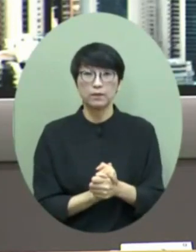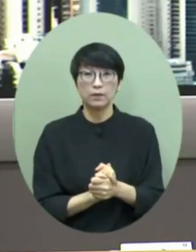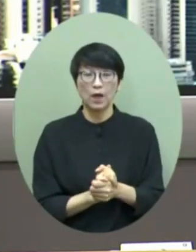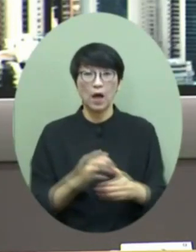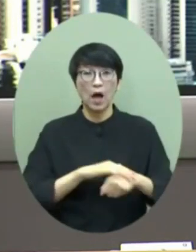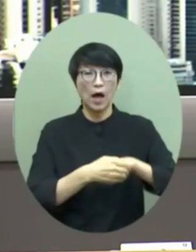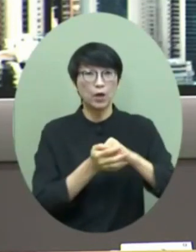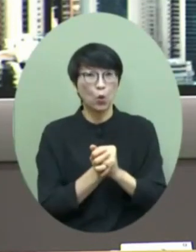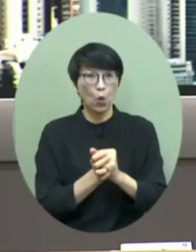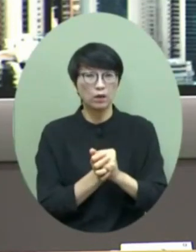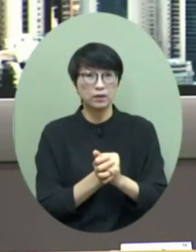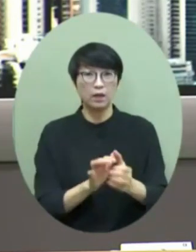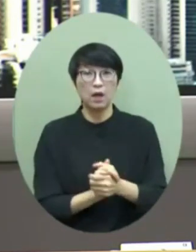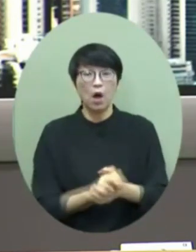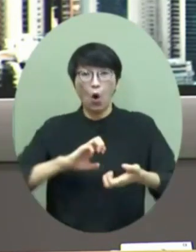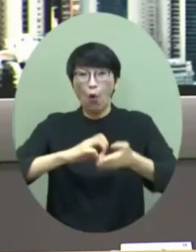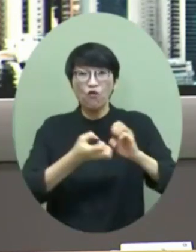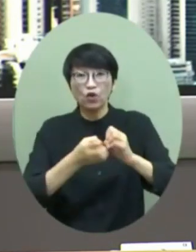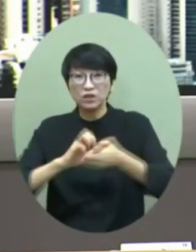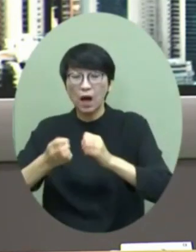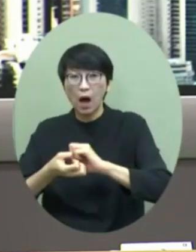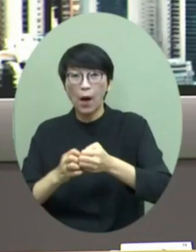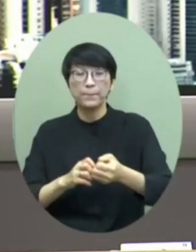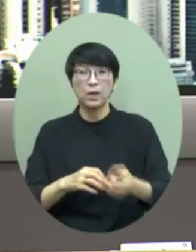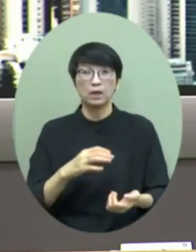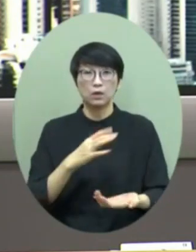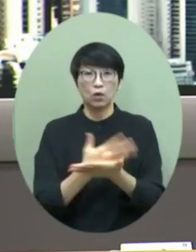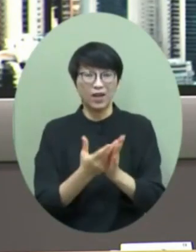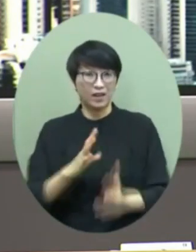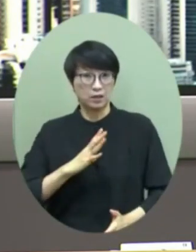people in Hong Kong. Now, there are